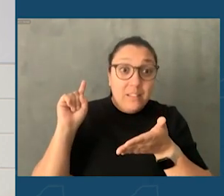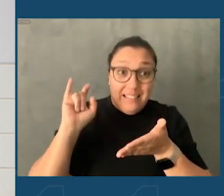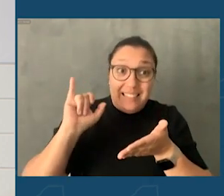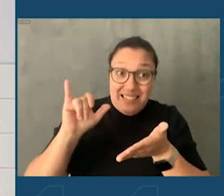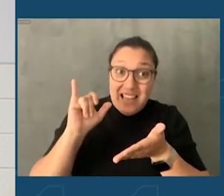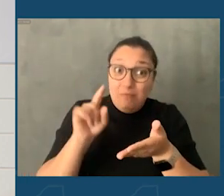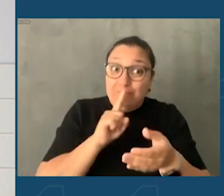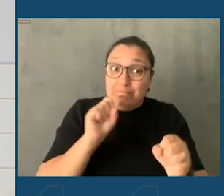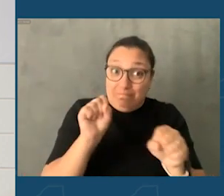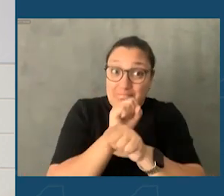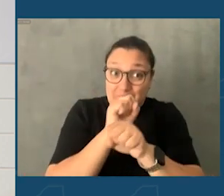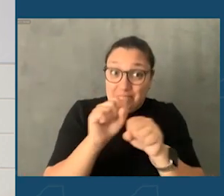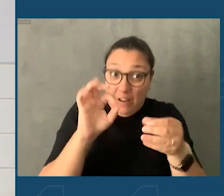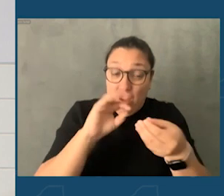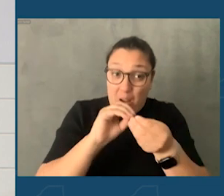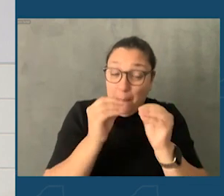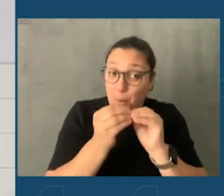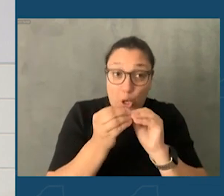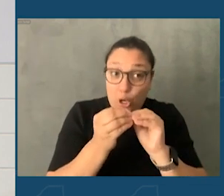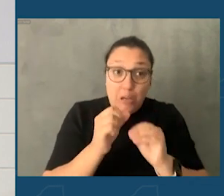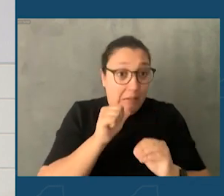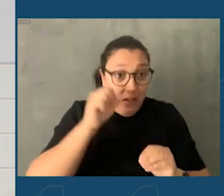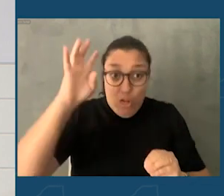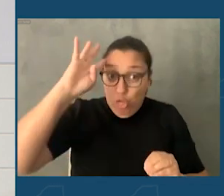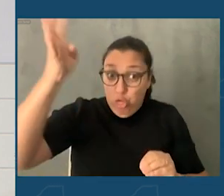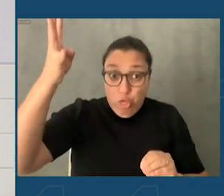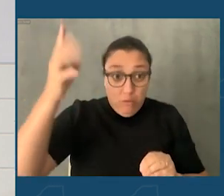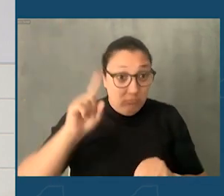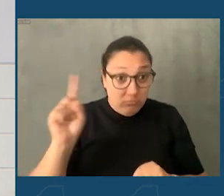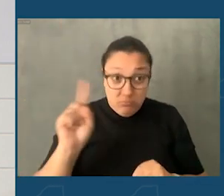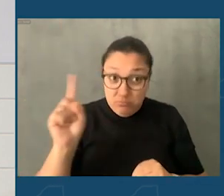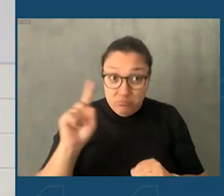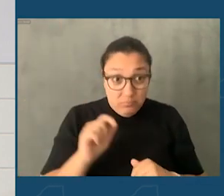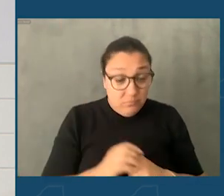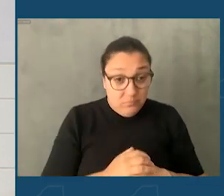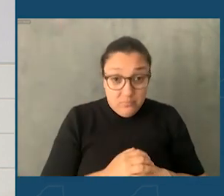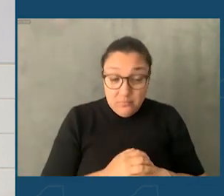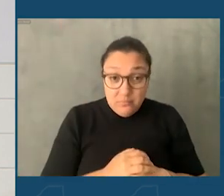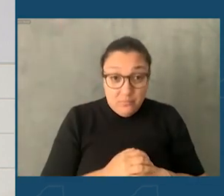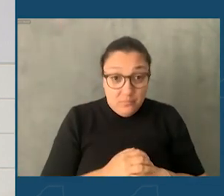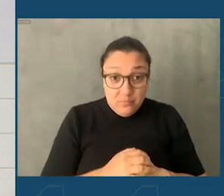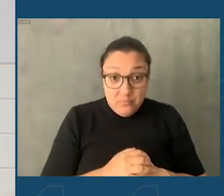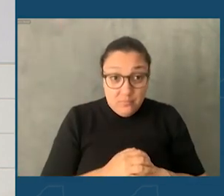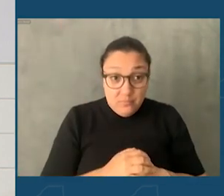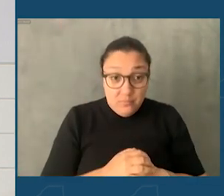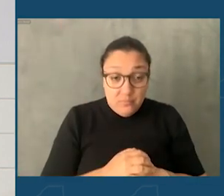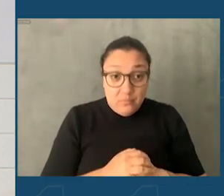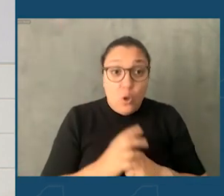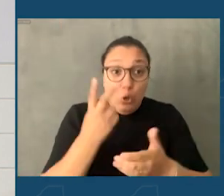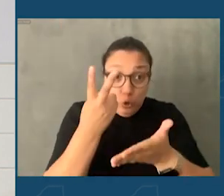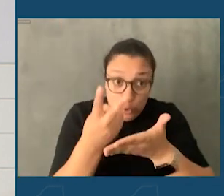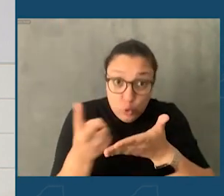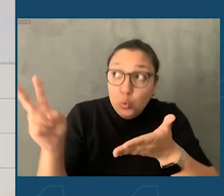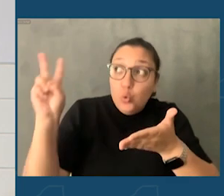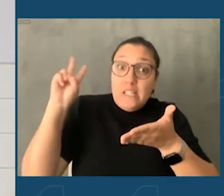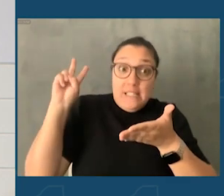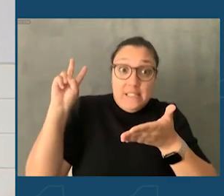numbers. They're not made up numbers. And we are seeing the week before 4,200.